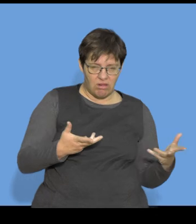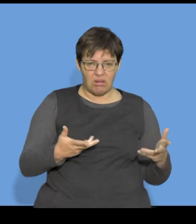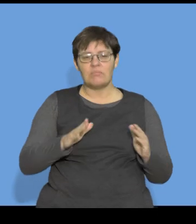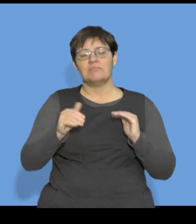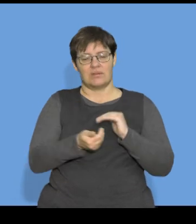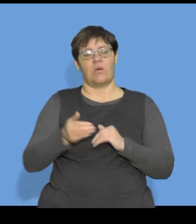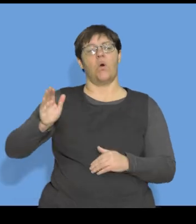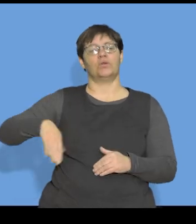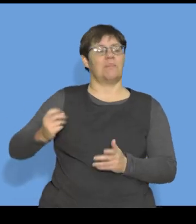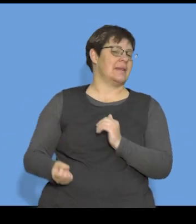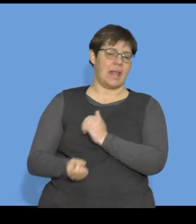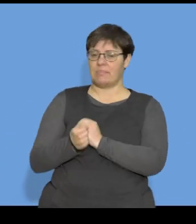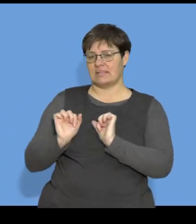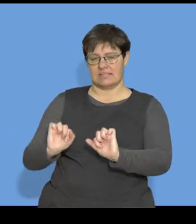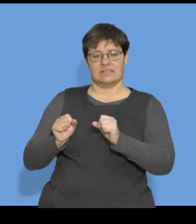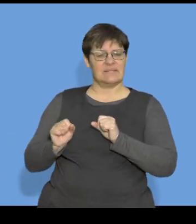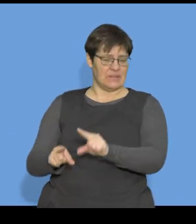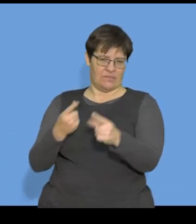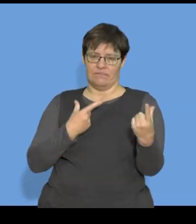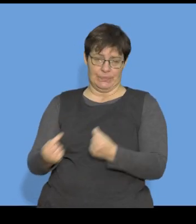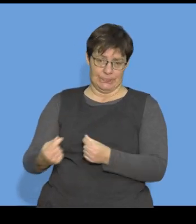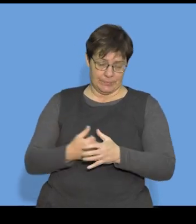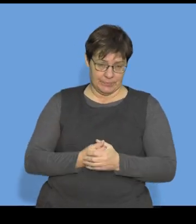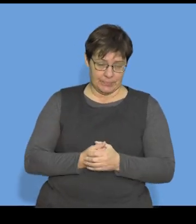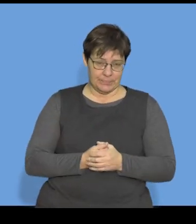the autonomic nervous system.